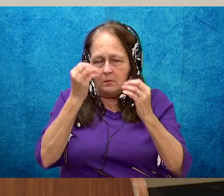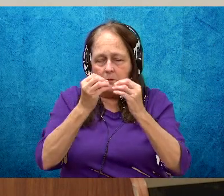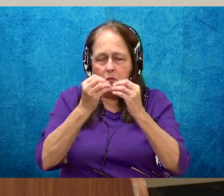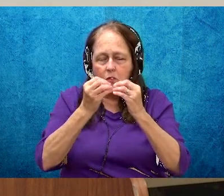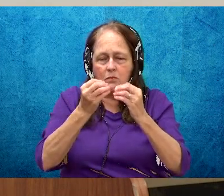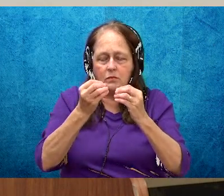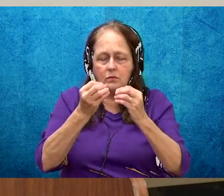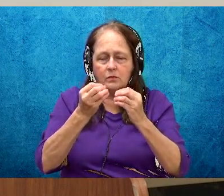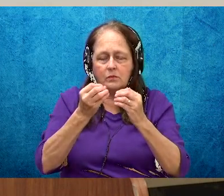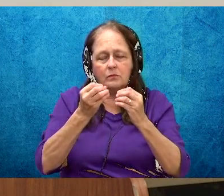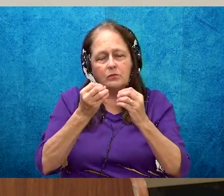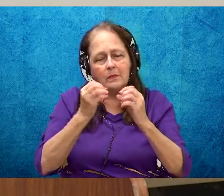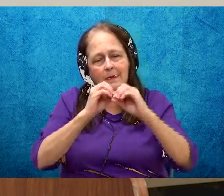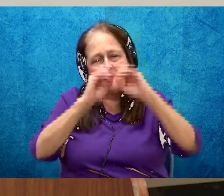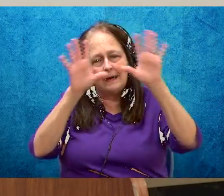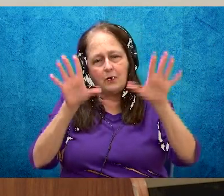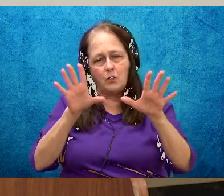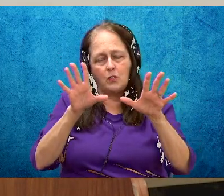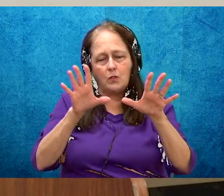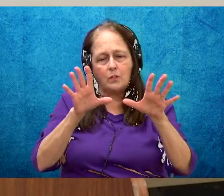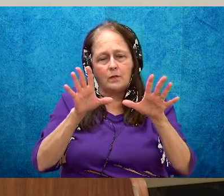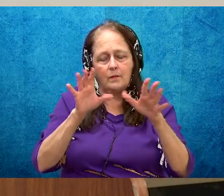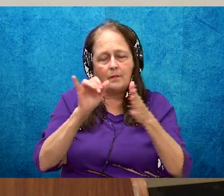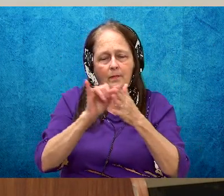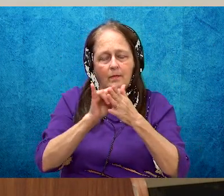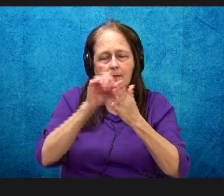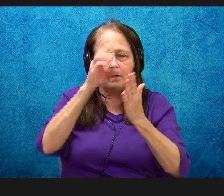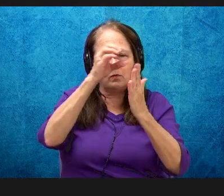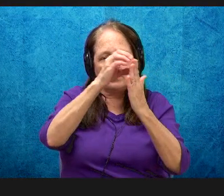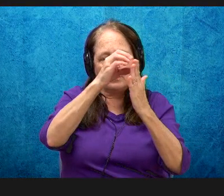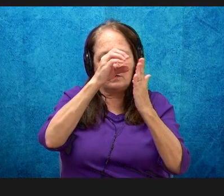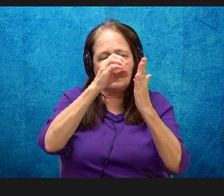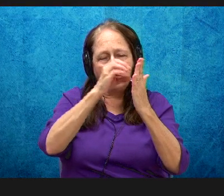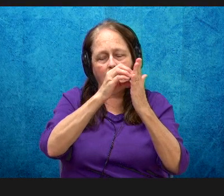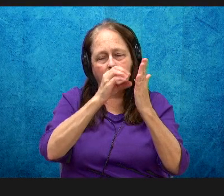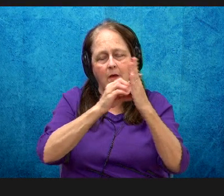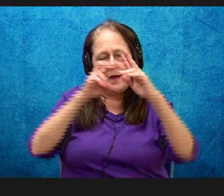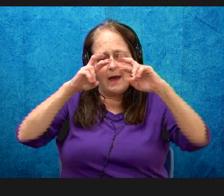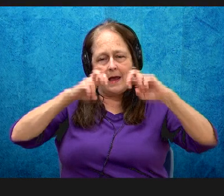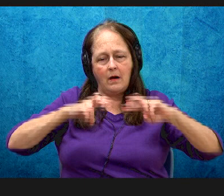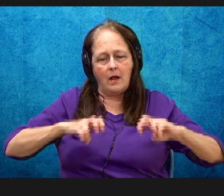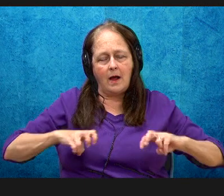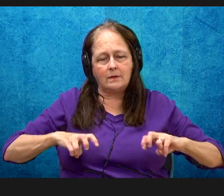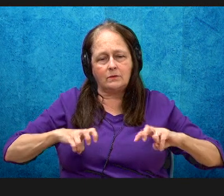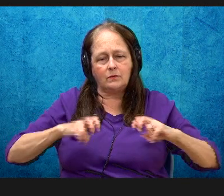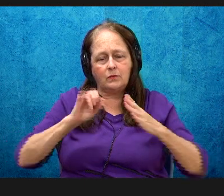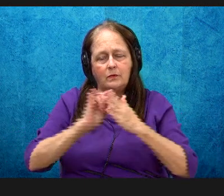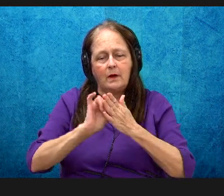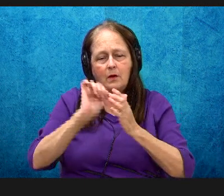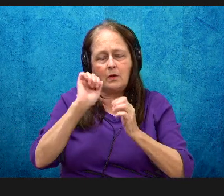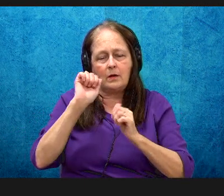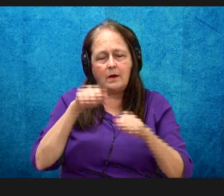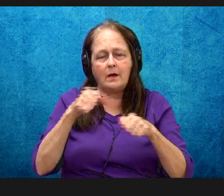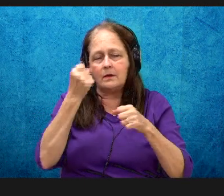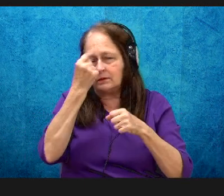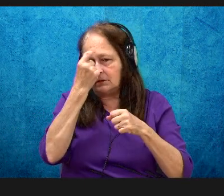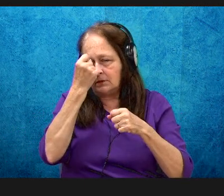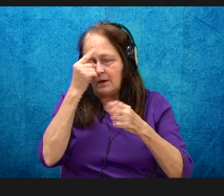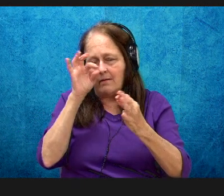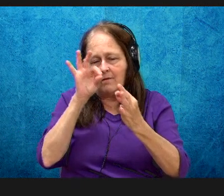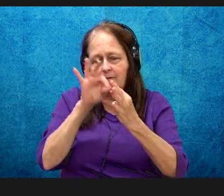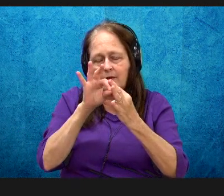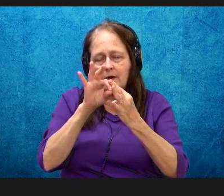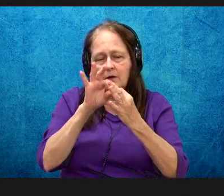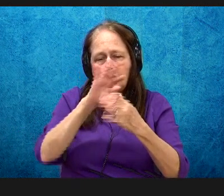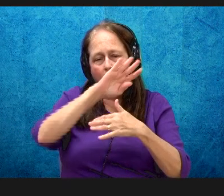for us to do that, we got to break that small piece of text down, analyze it, so that we can understand how it fits into the